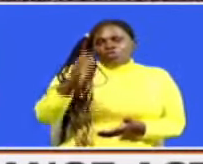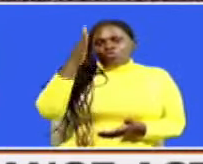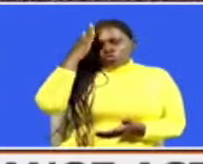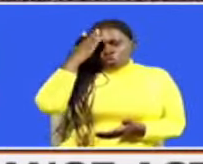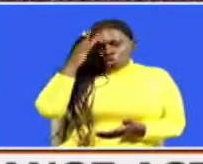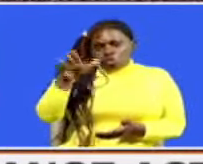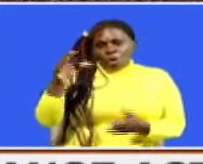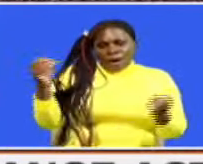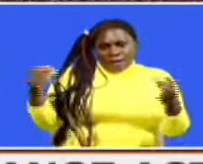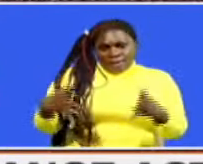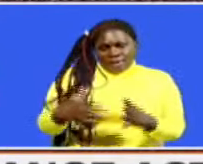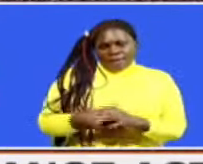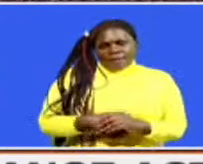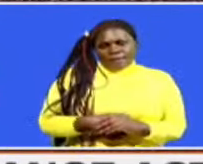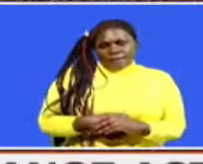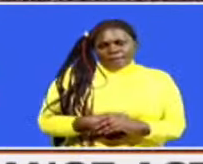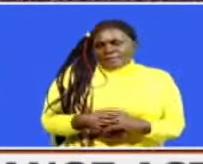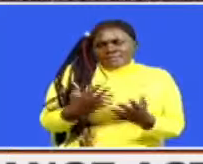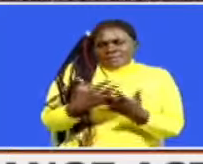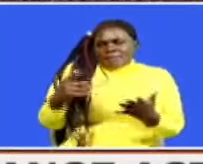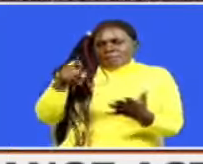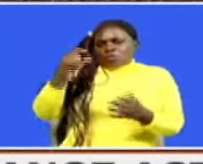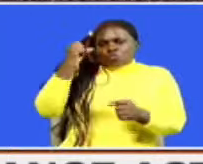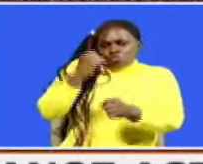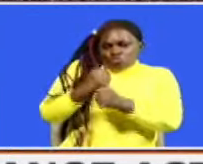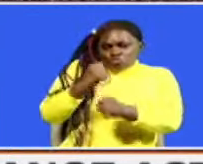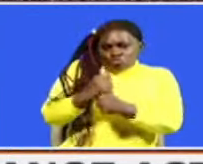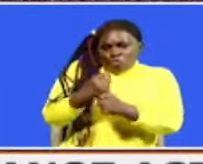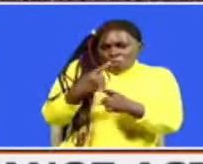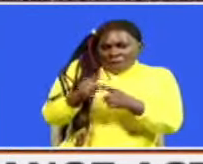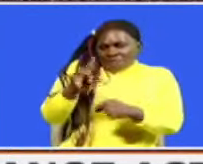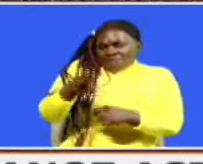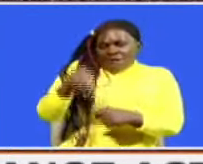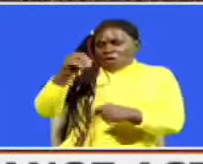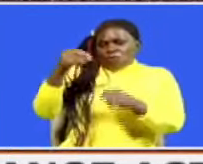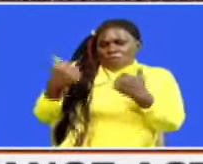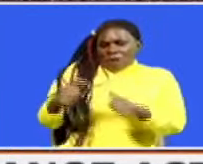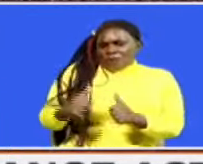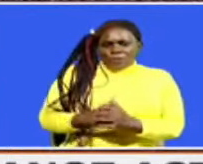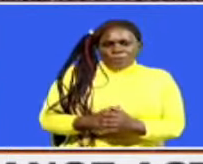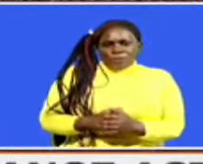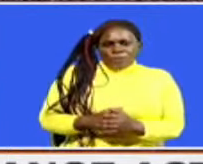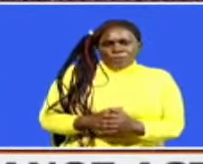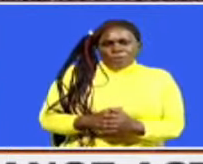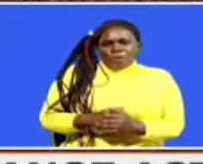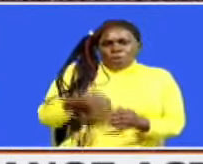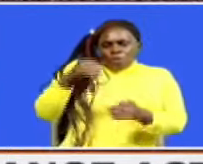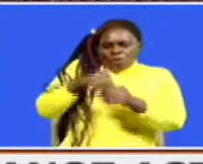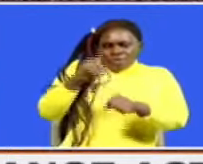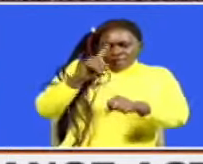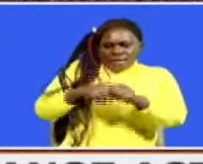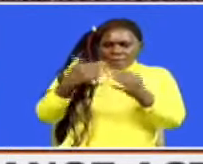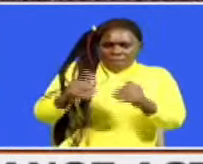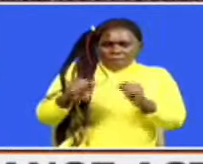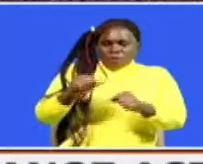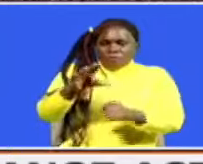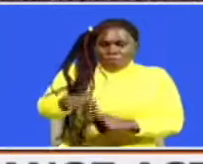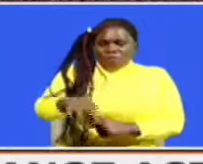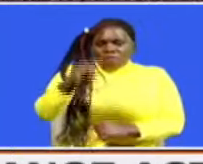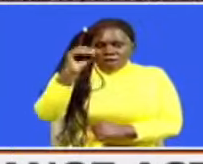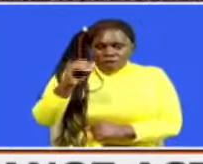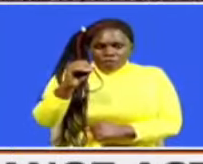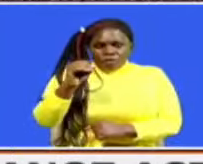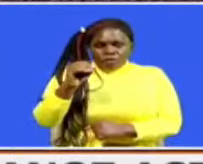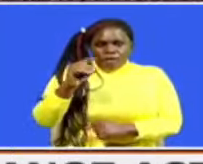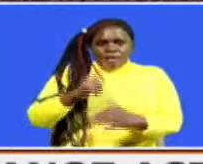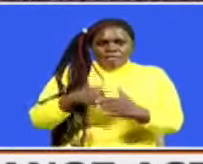very well that there's something that you have done that is yet to be discovered. And within this period, it might be discovered. Then